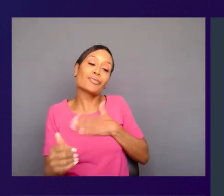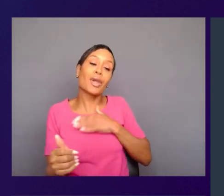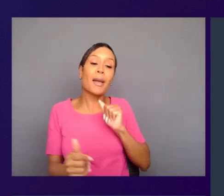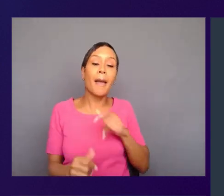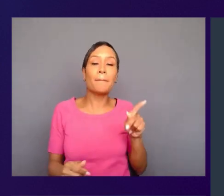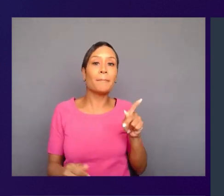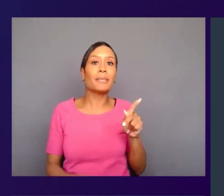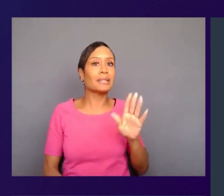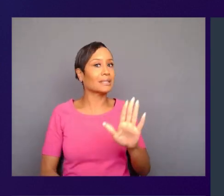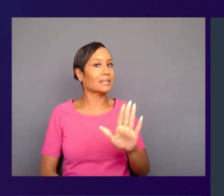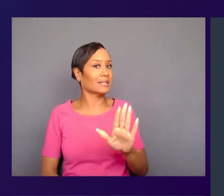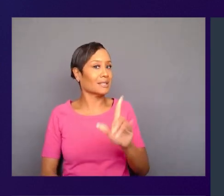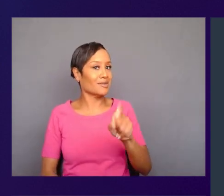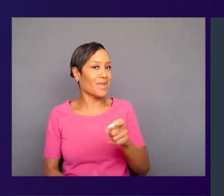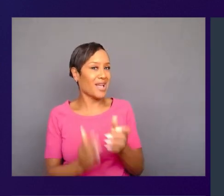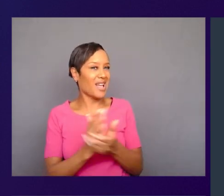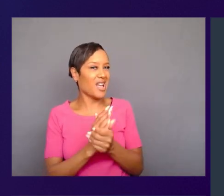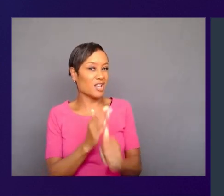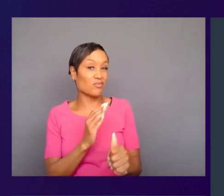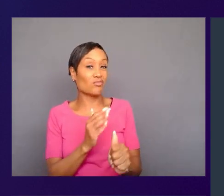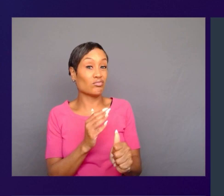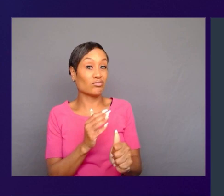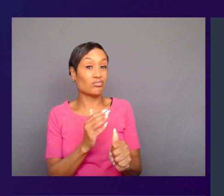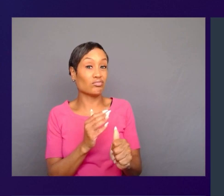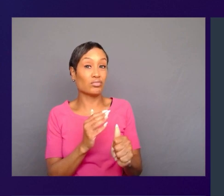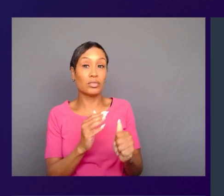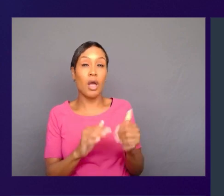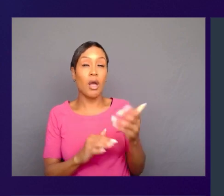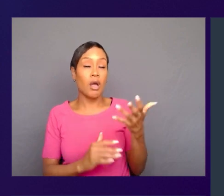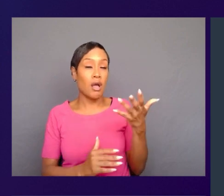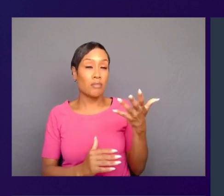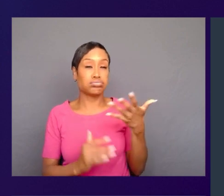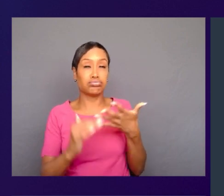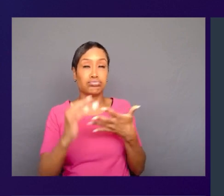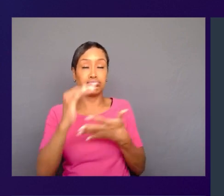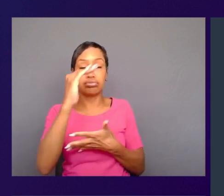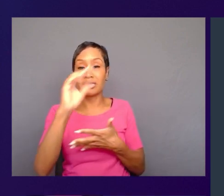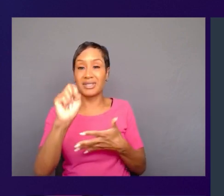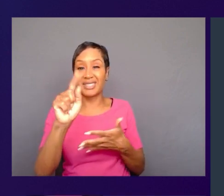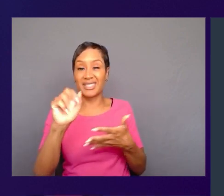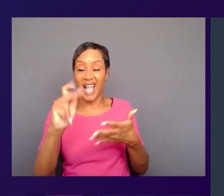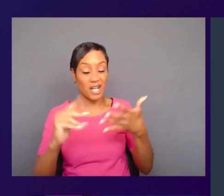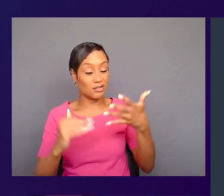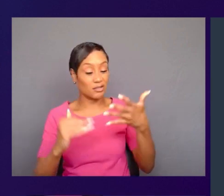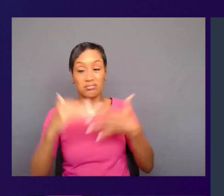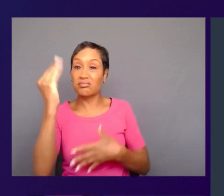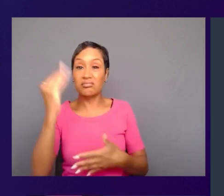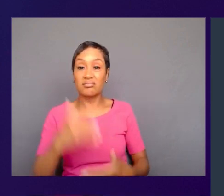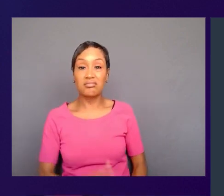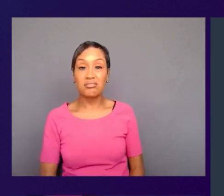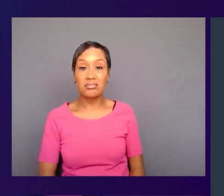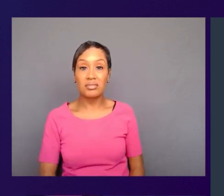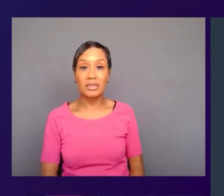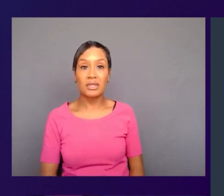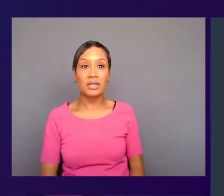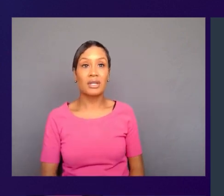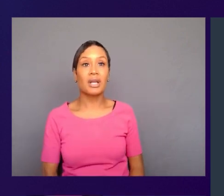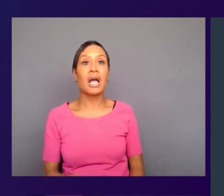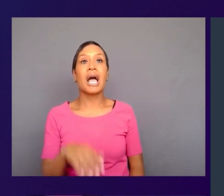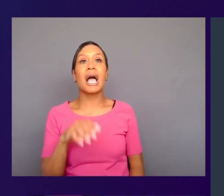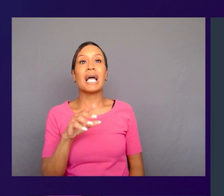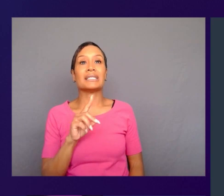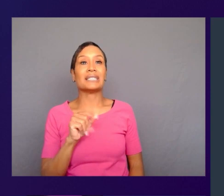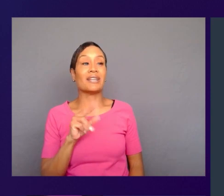you're also going to need to be an expert from the mains all the way up the stack. Yeah, which is a big contrast with